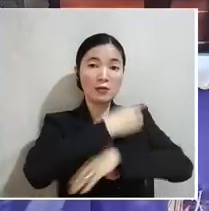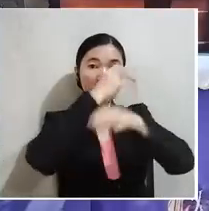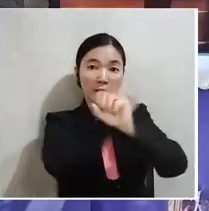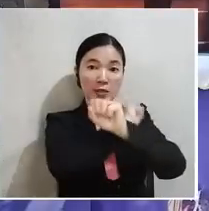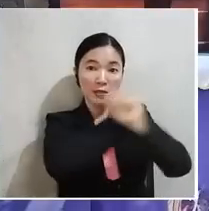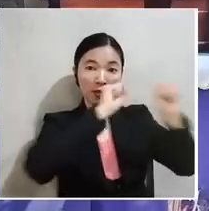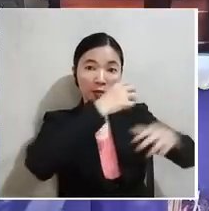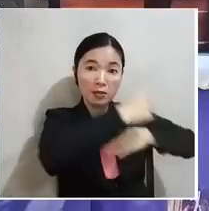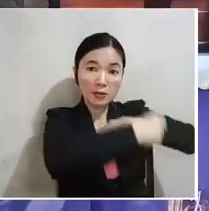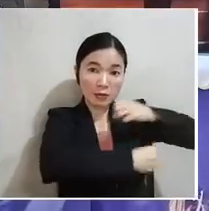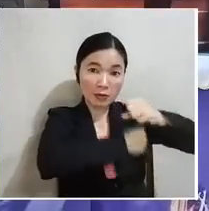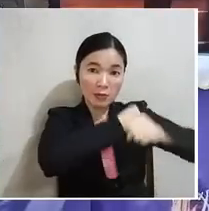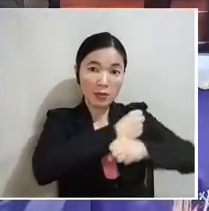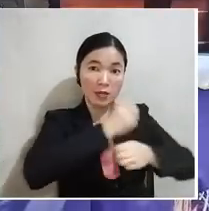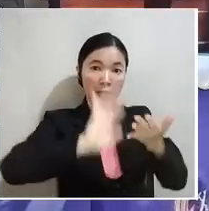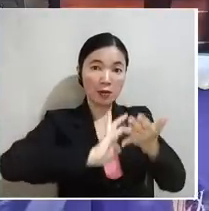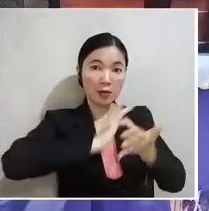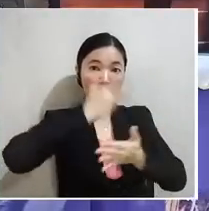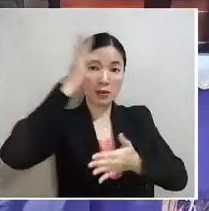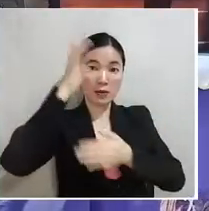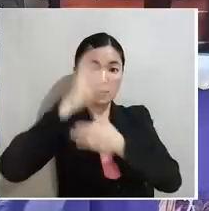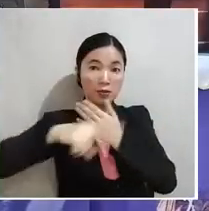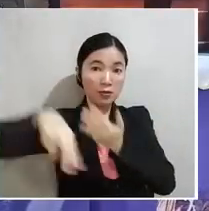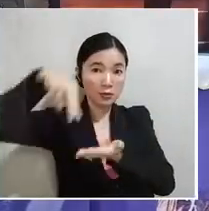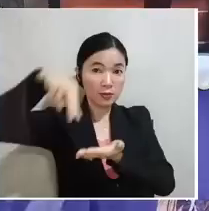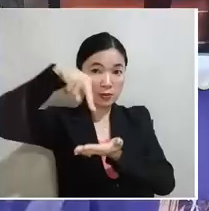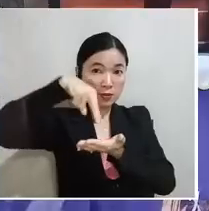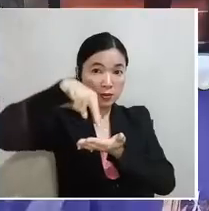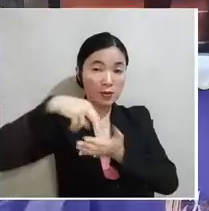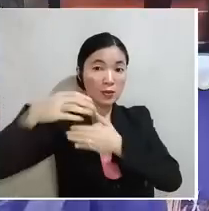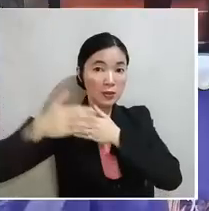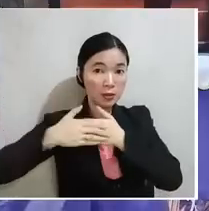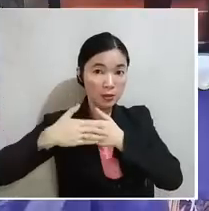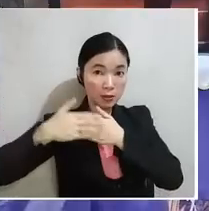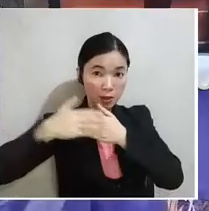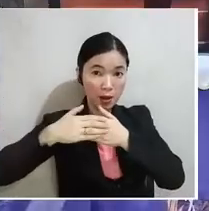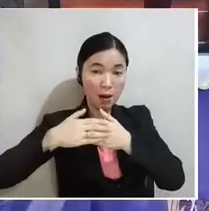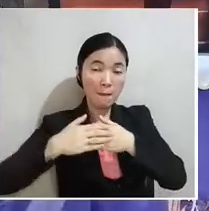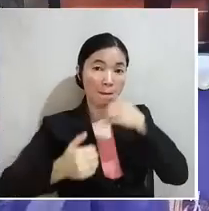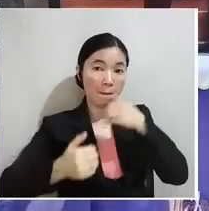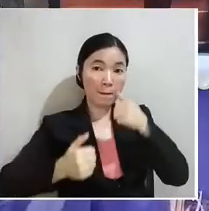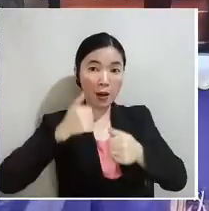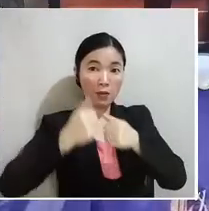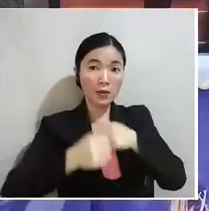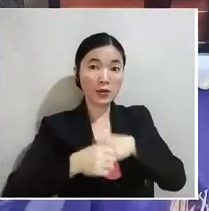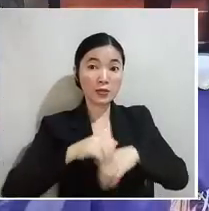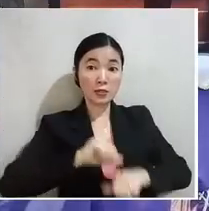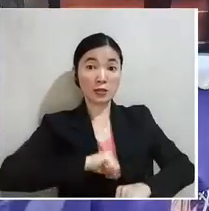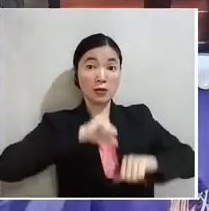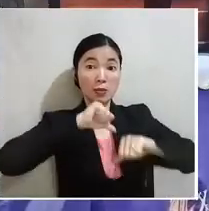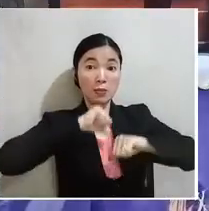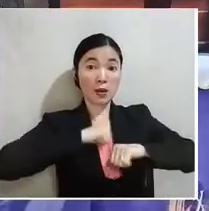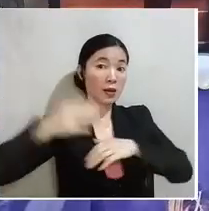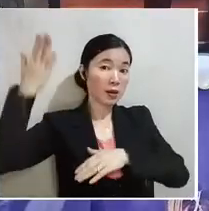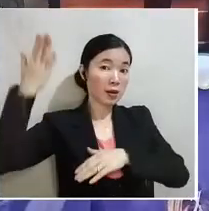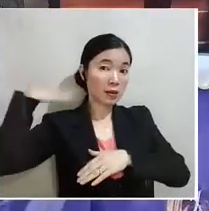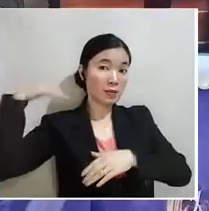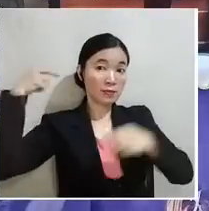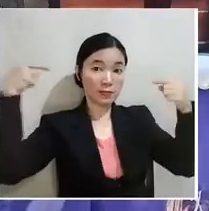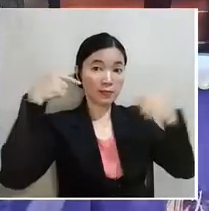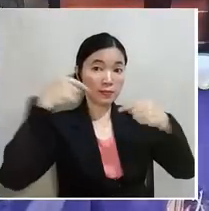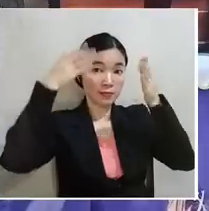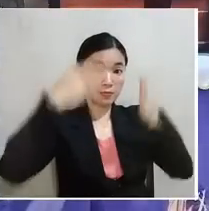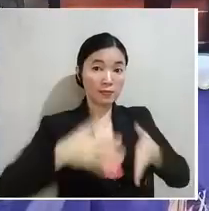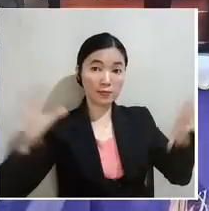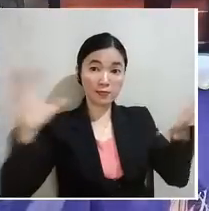and glorious resurrection are approaching, by which the pride of the ancient foe is vanquished,